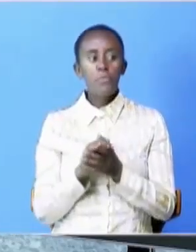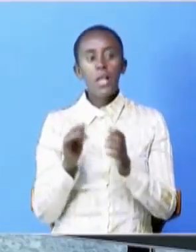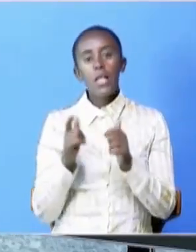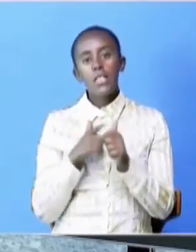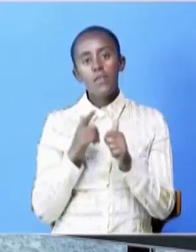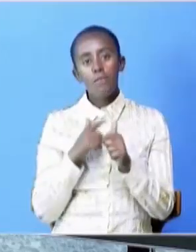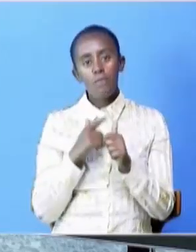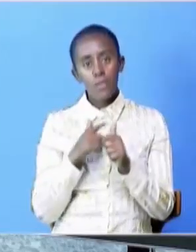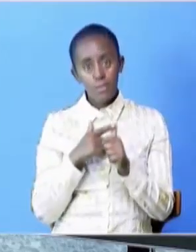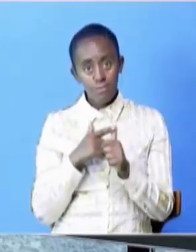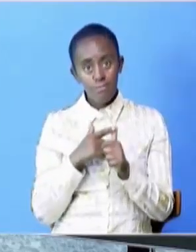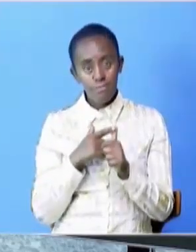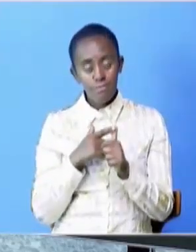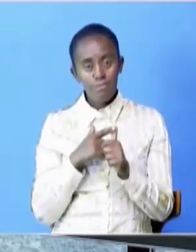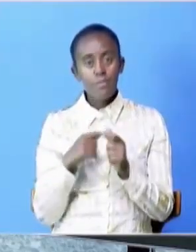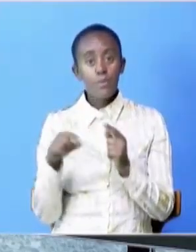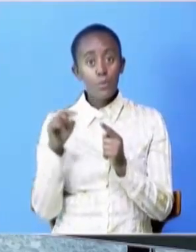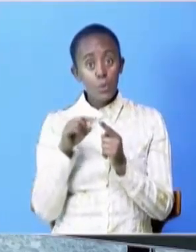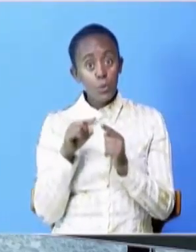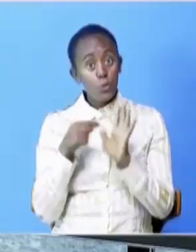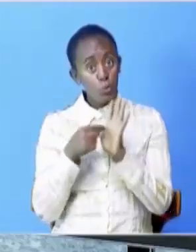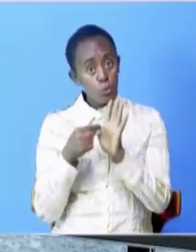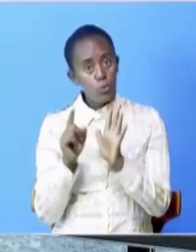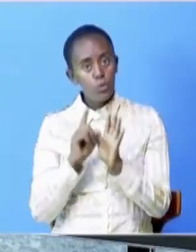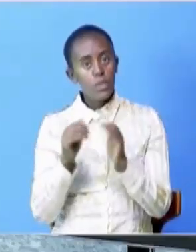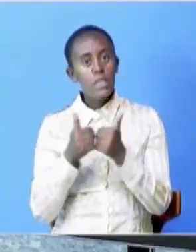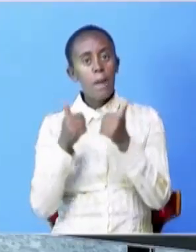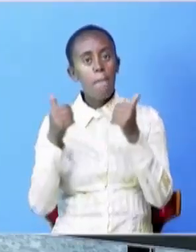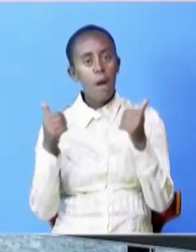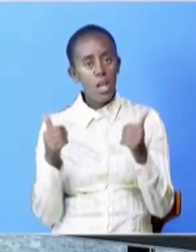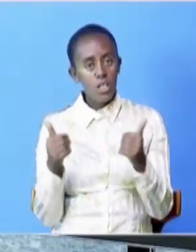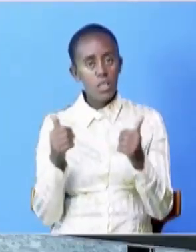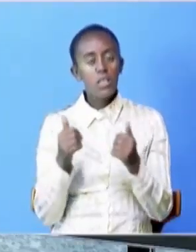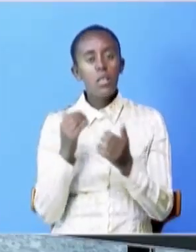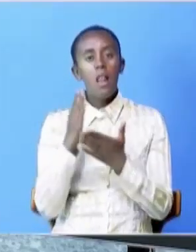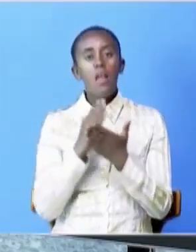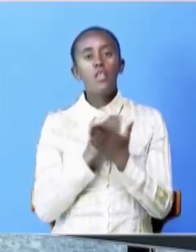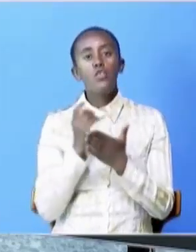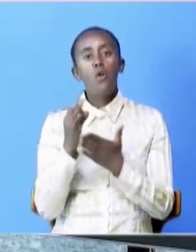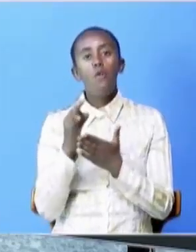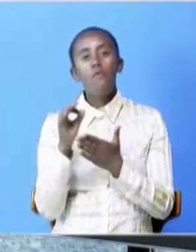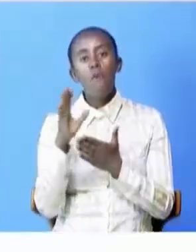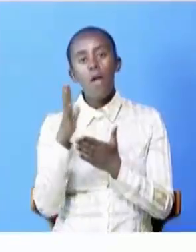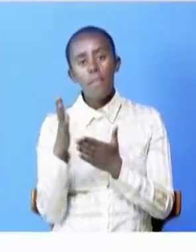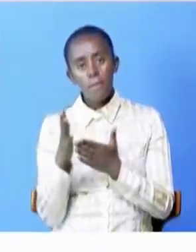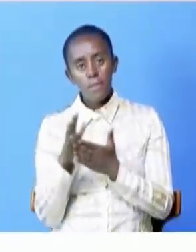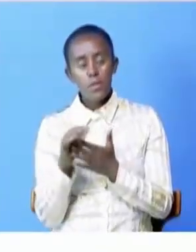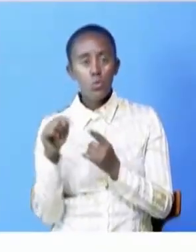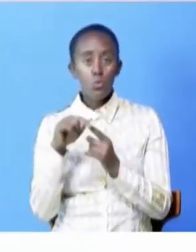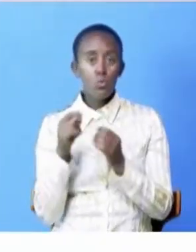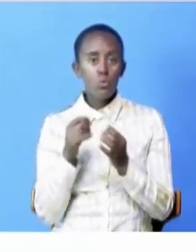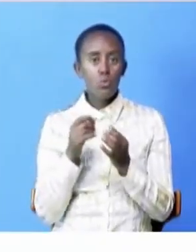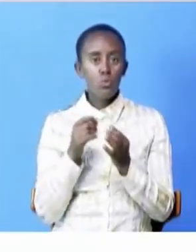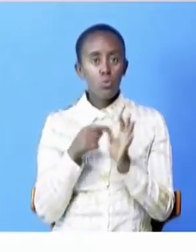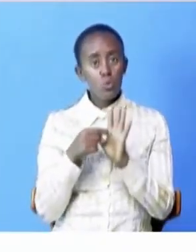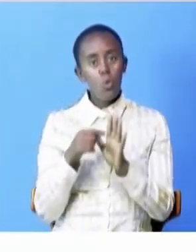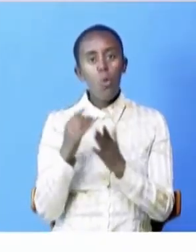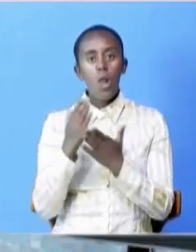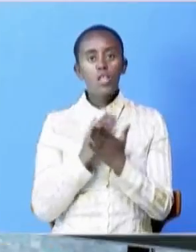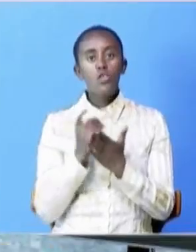first one is to show separated list of items or to show list of items.